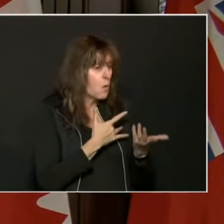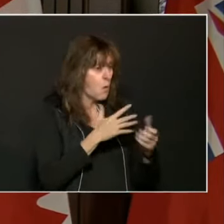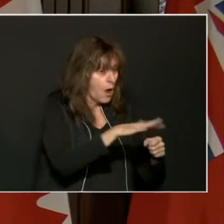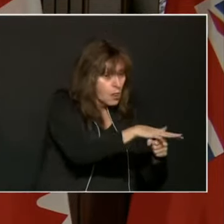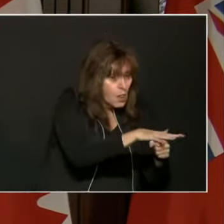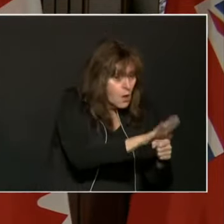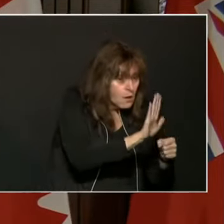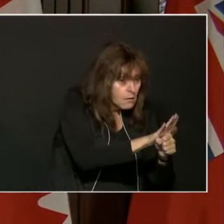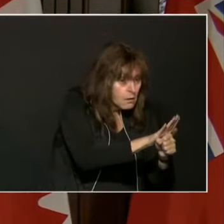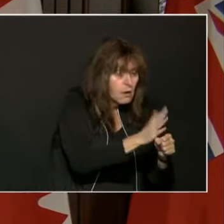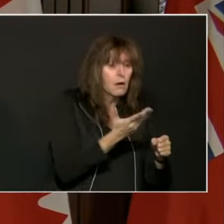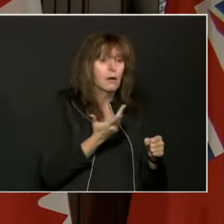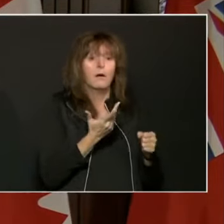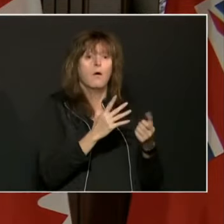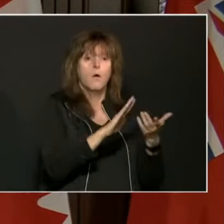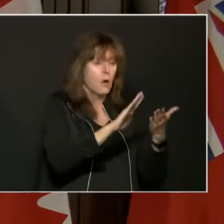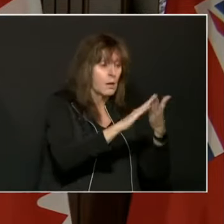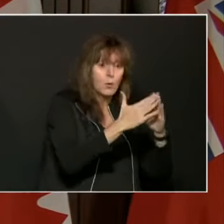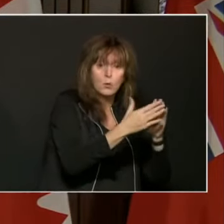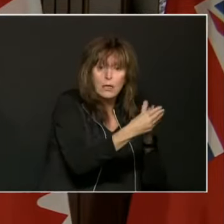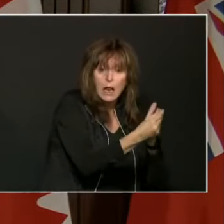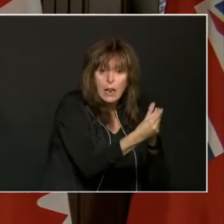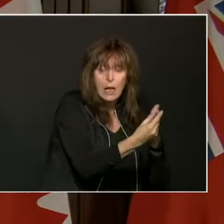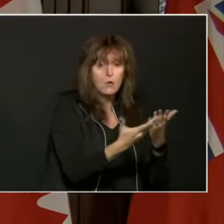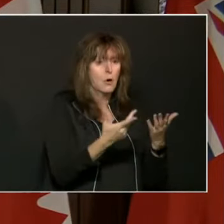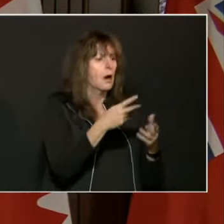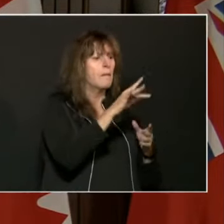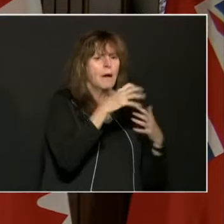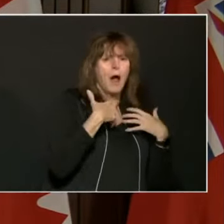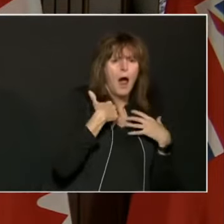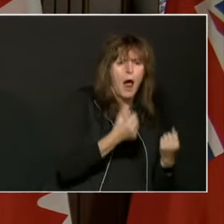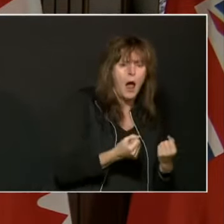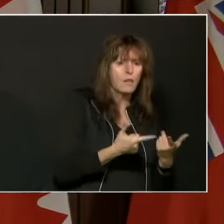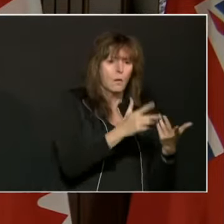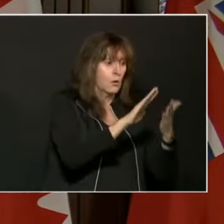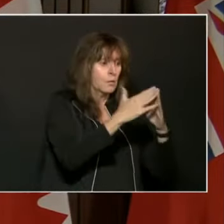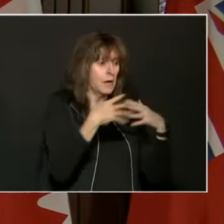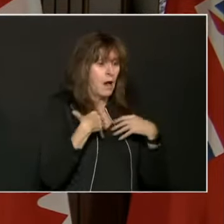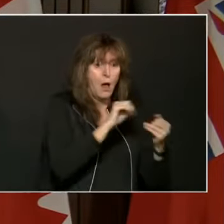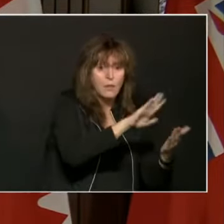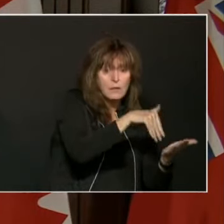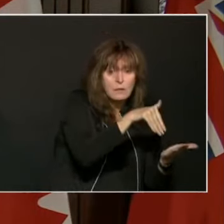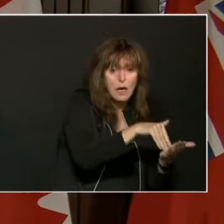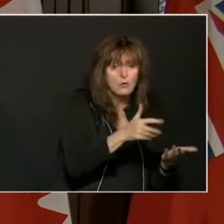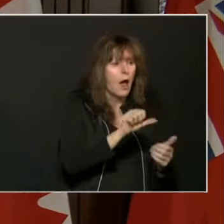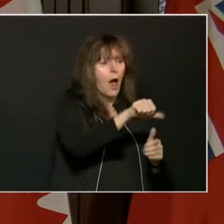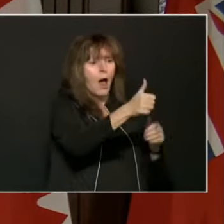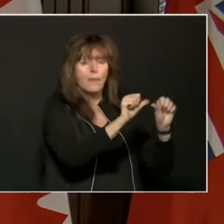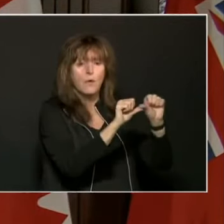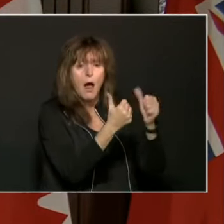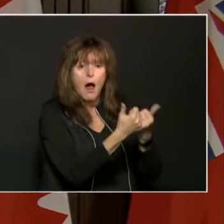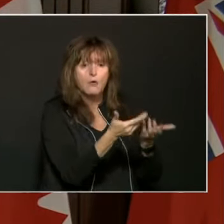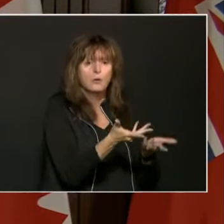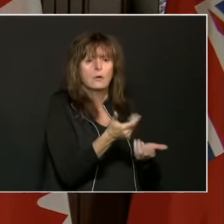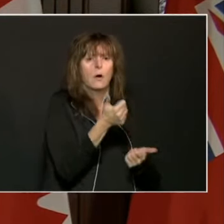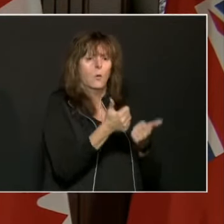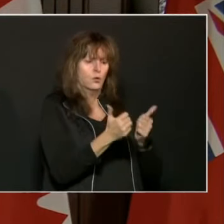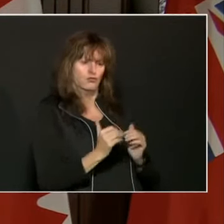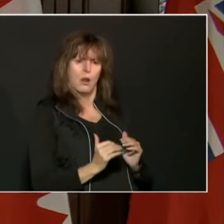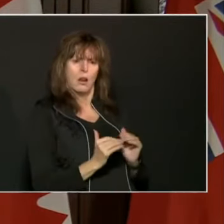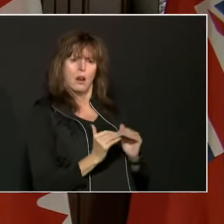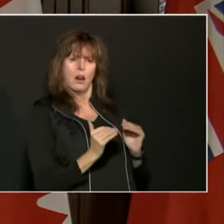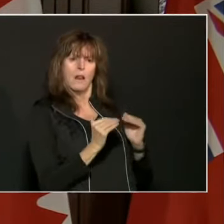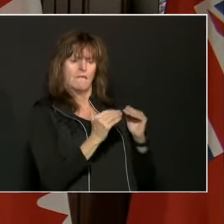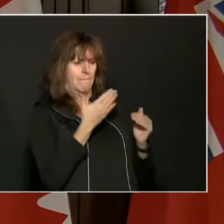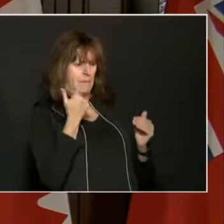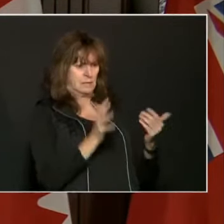leaders, through the local public health unit, community health centers, other agencies and groups at that level, to impact and work with them, including